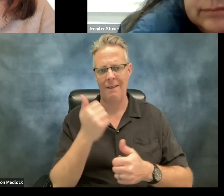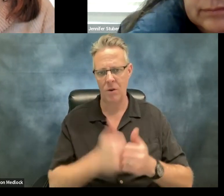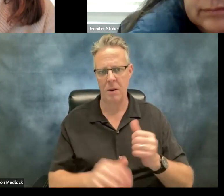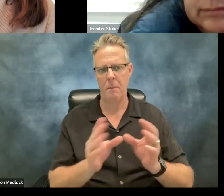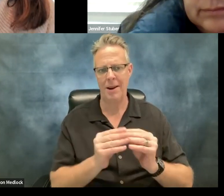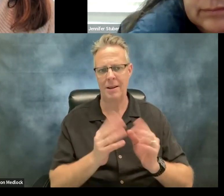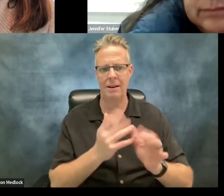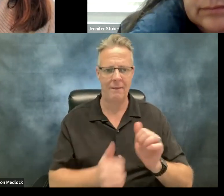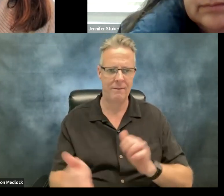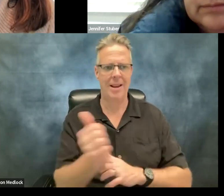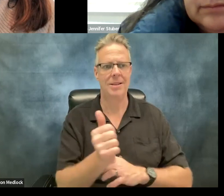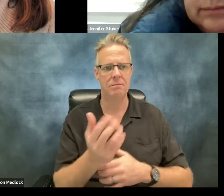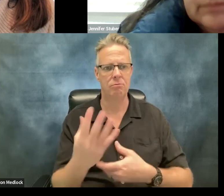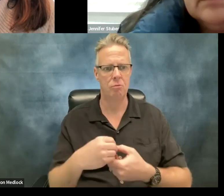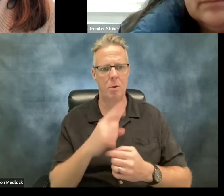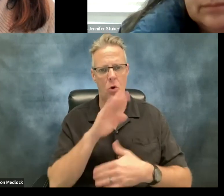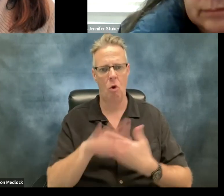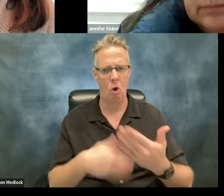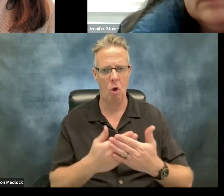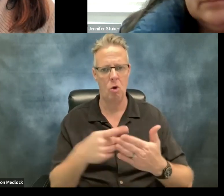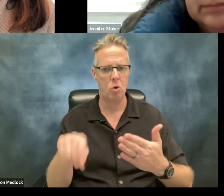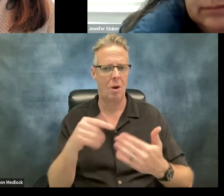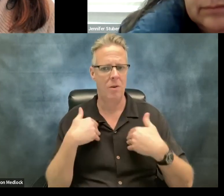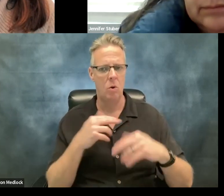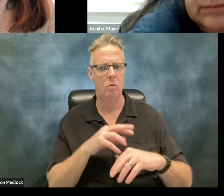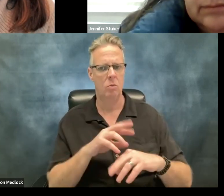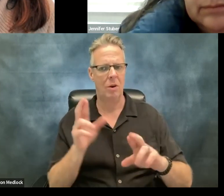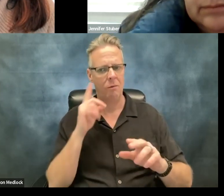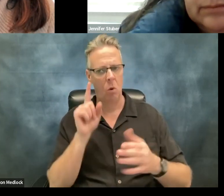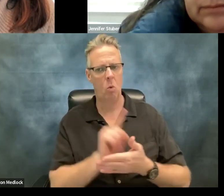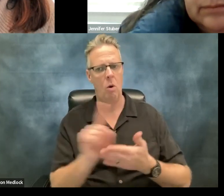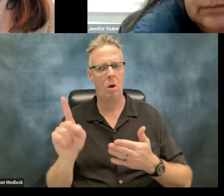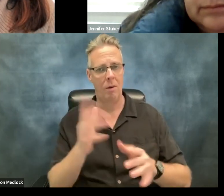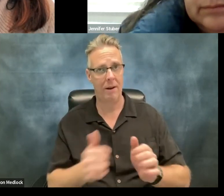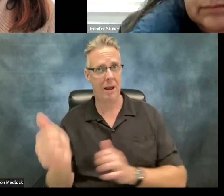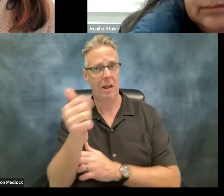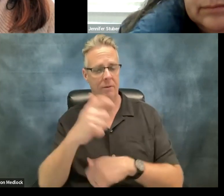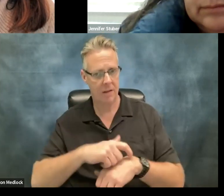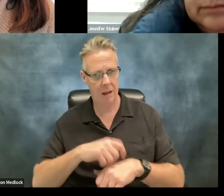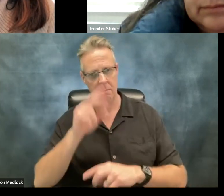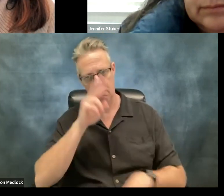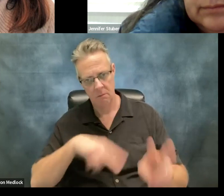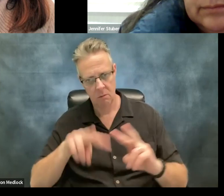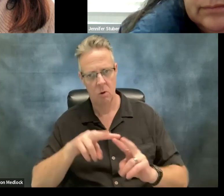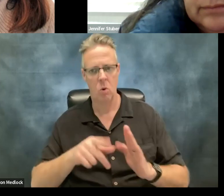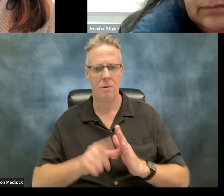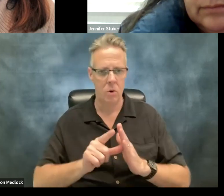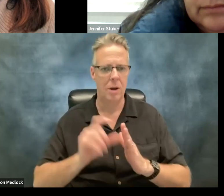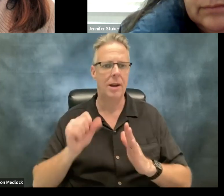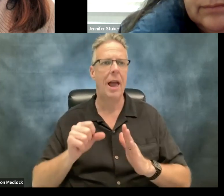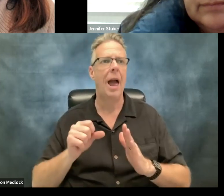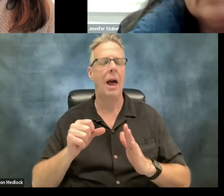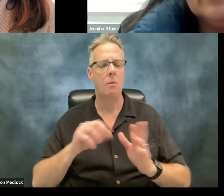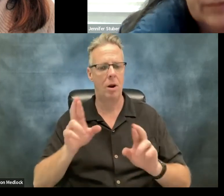in advance, to include the newsletter so that you all have that a week in advance to review and bring questions to the CRIS